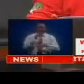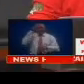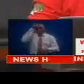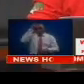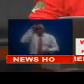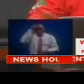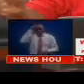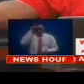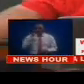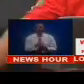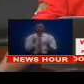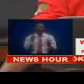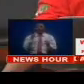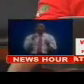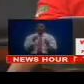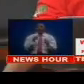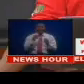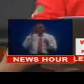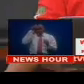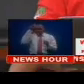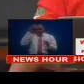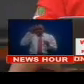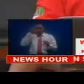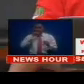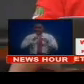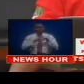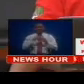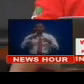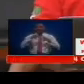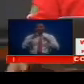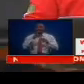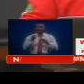Enti mo usi. And then anka akosombo dam niwa. Anka gana wei.